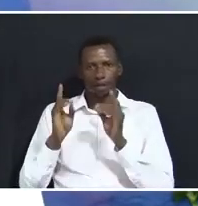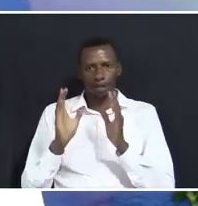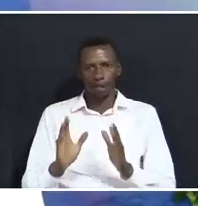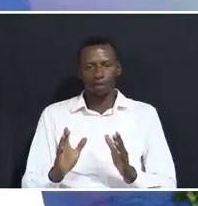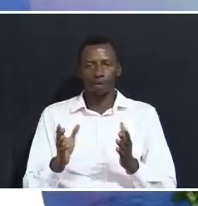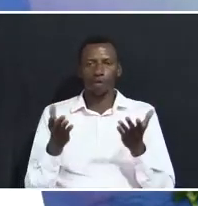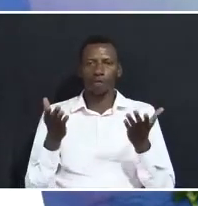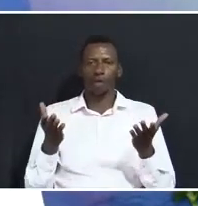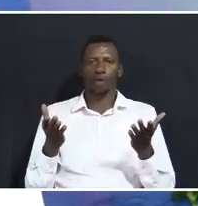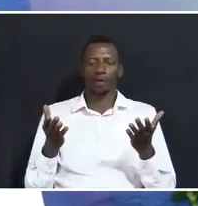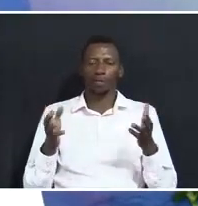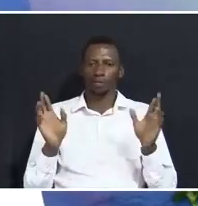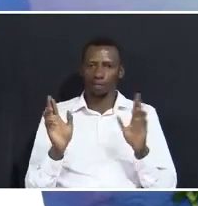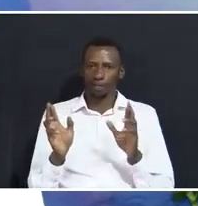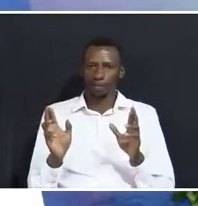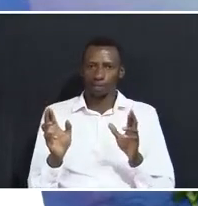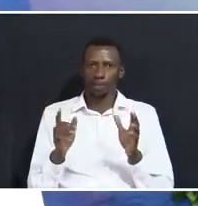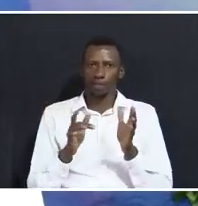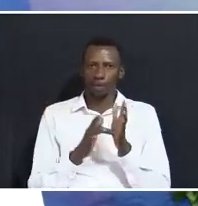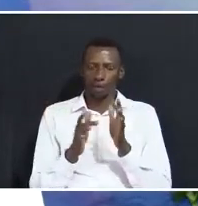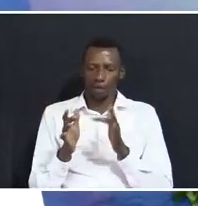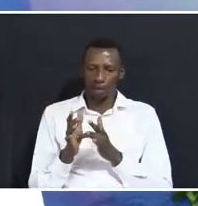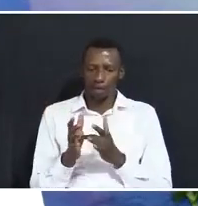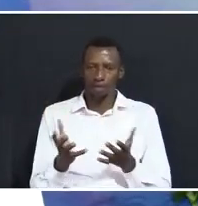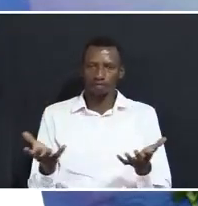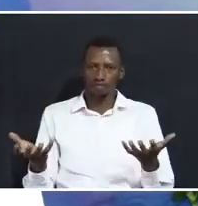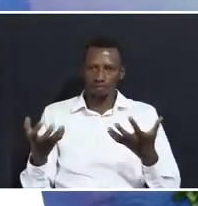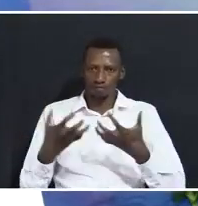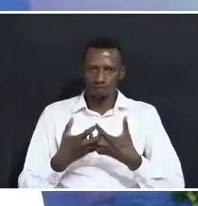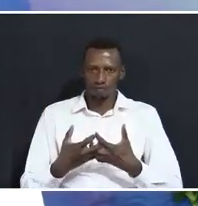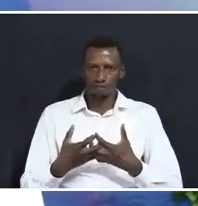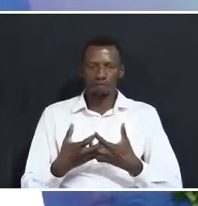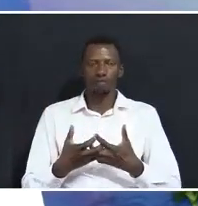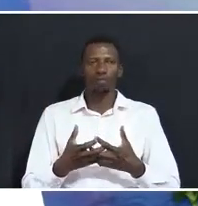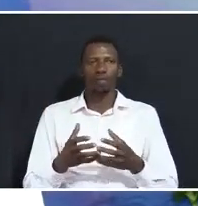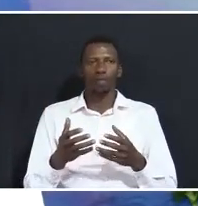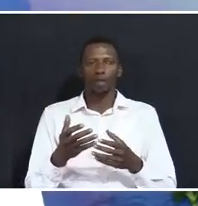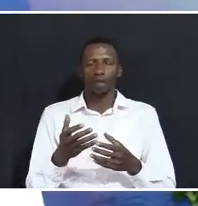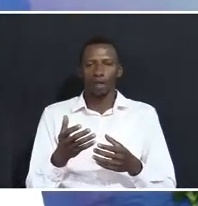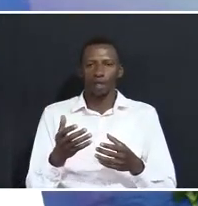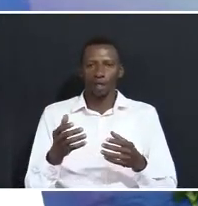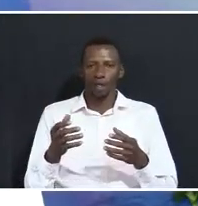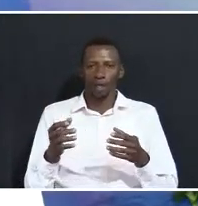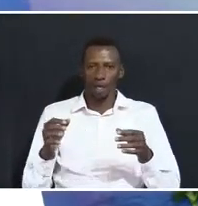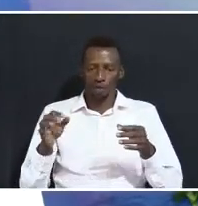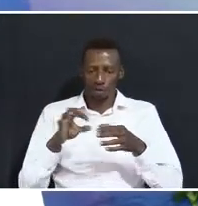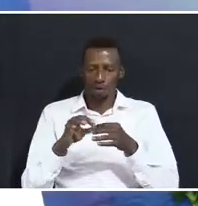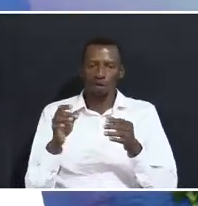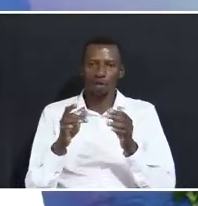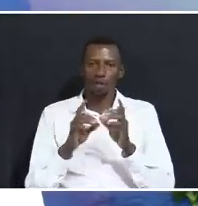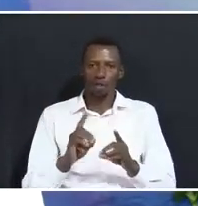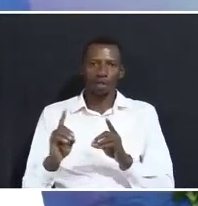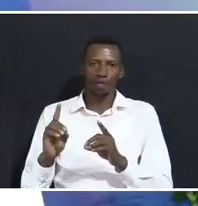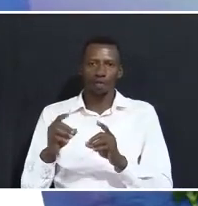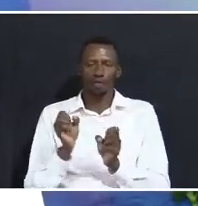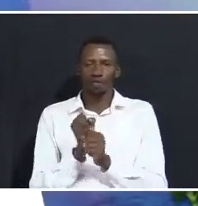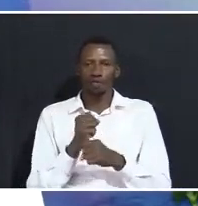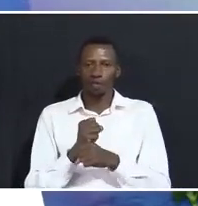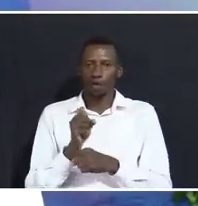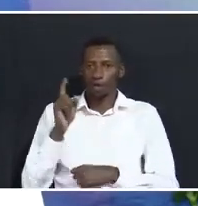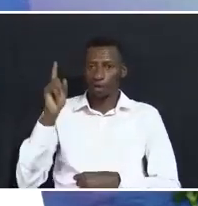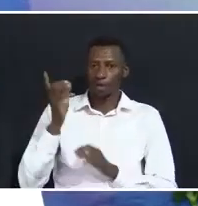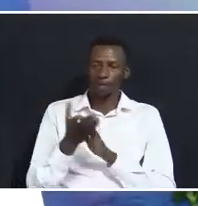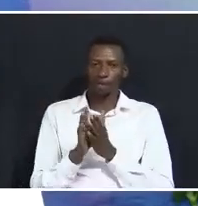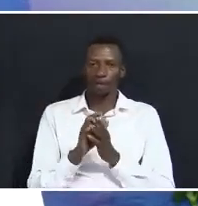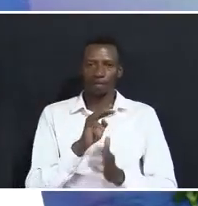he incorporates them in making him known as the Messiah. No